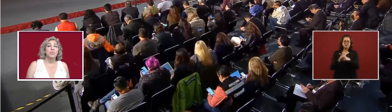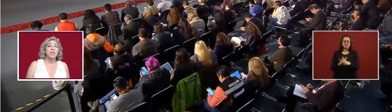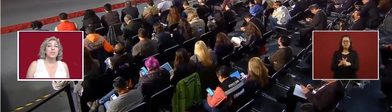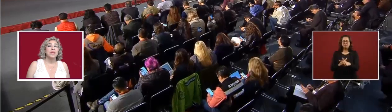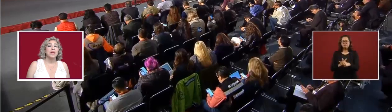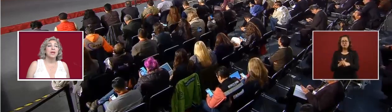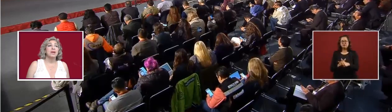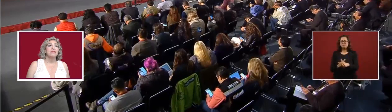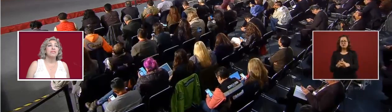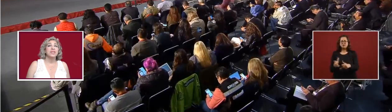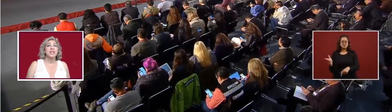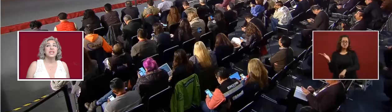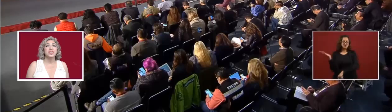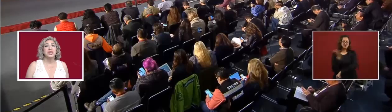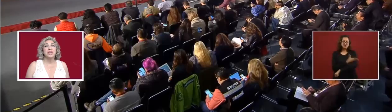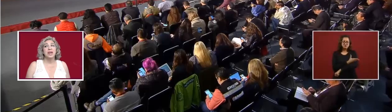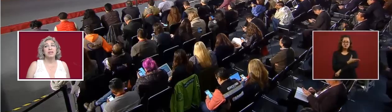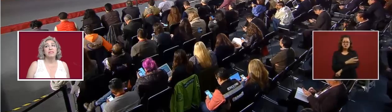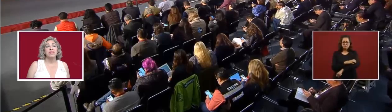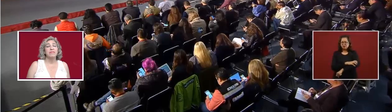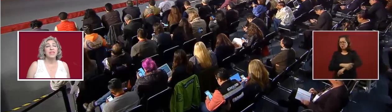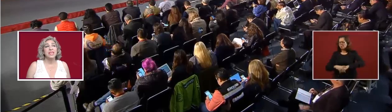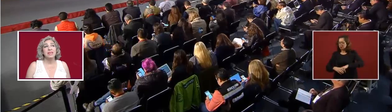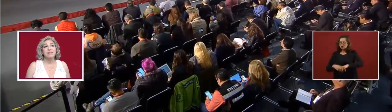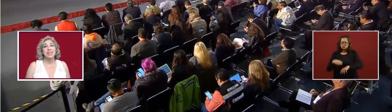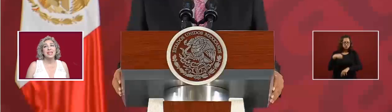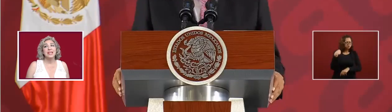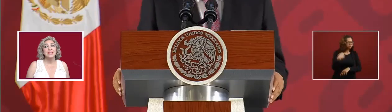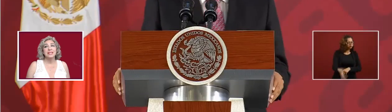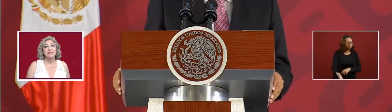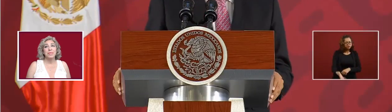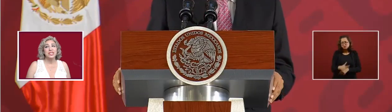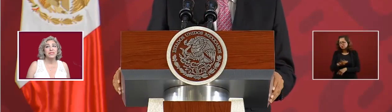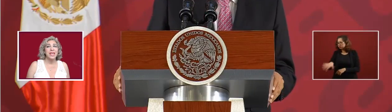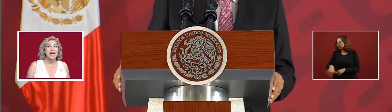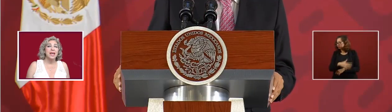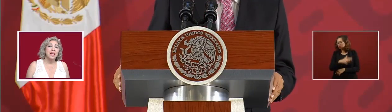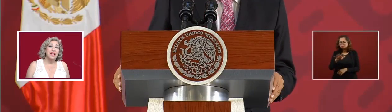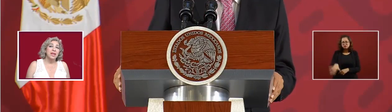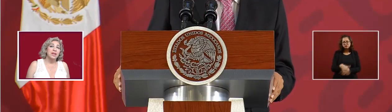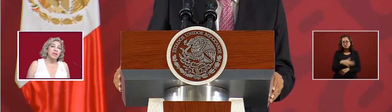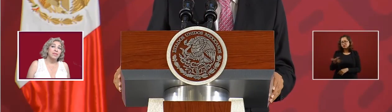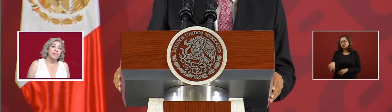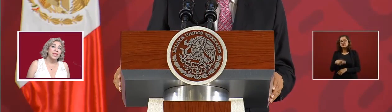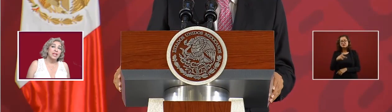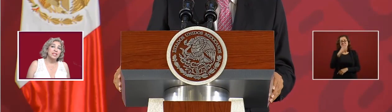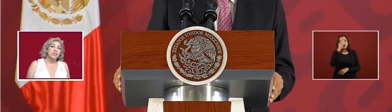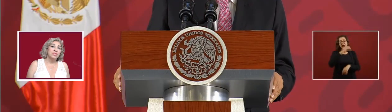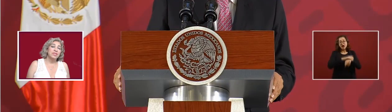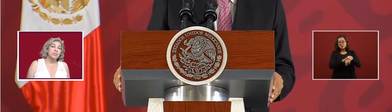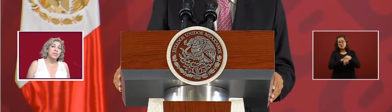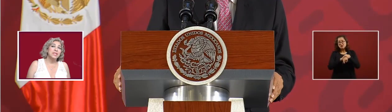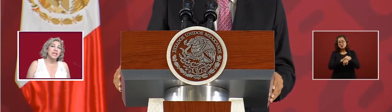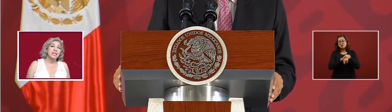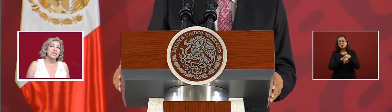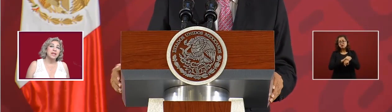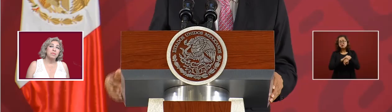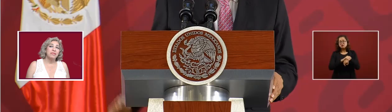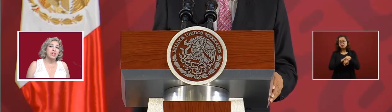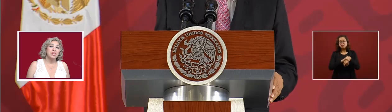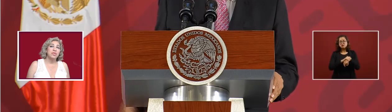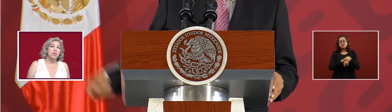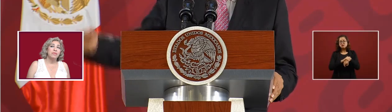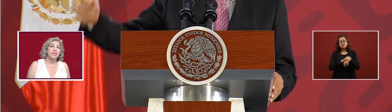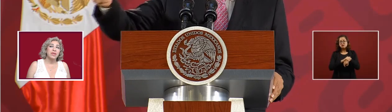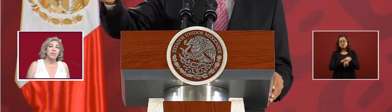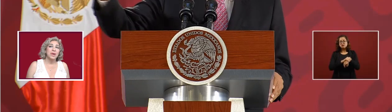with the confrontation of Pancho Villa so someone said to him